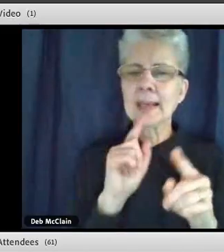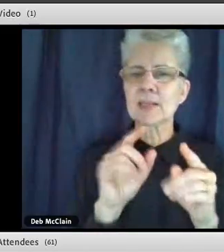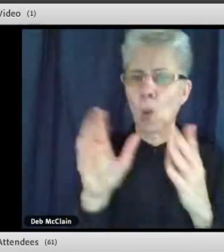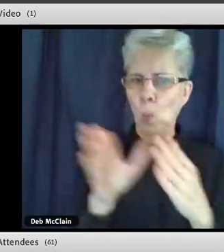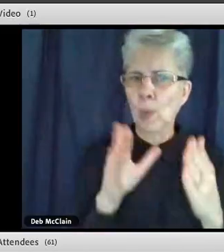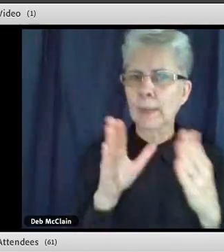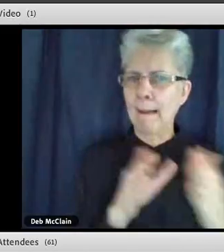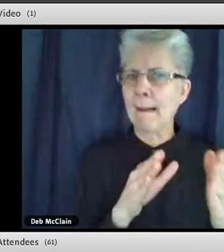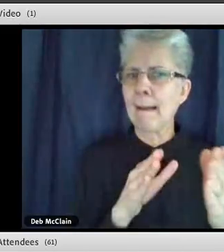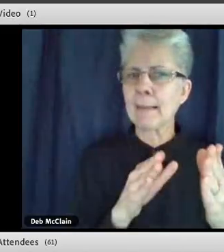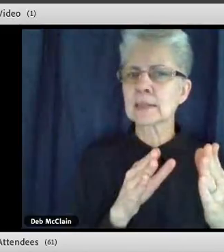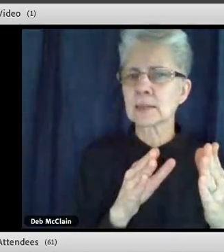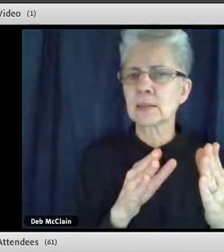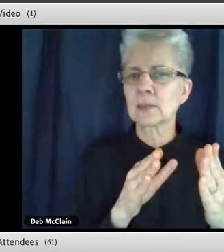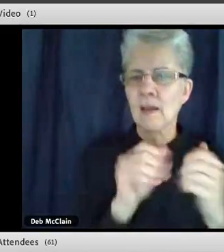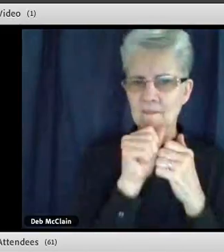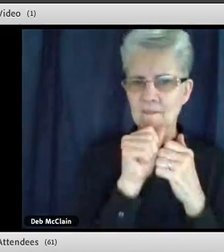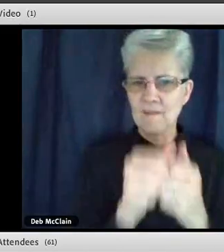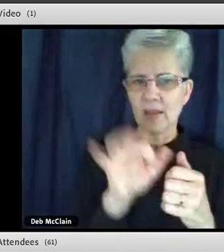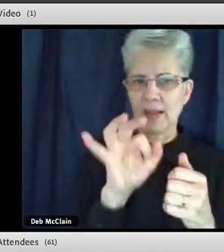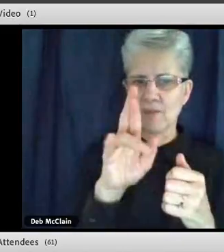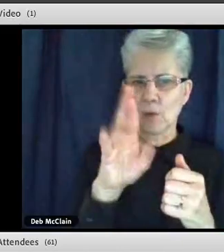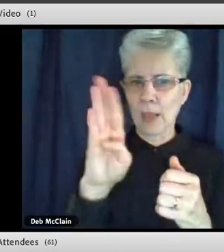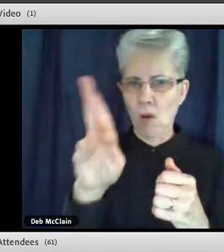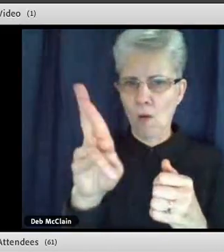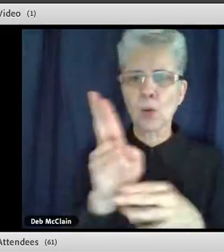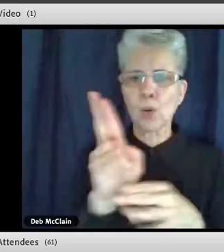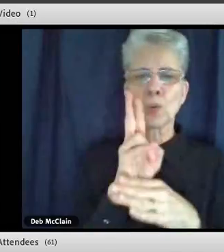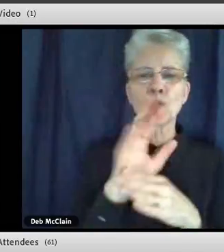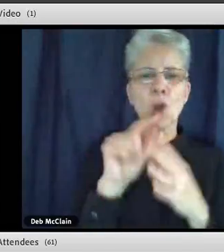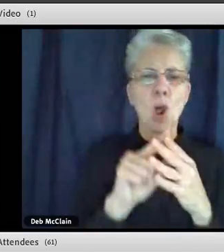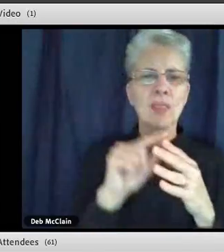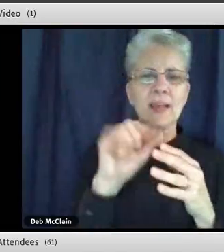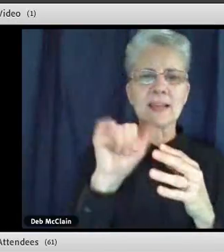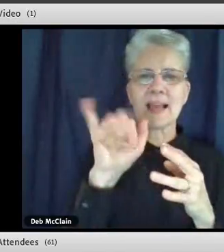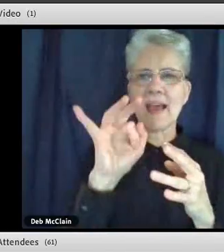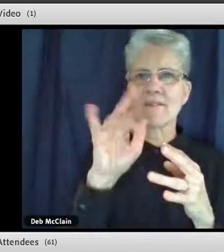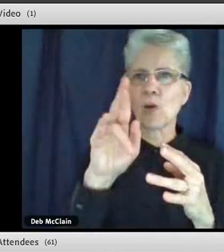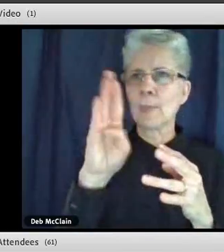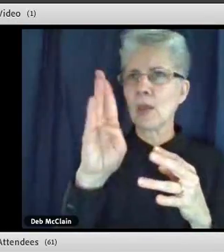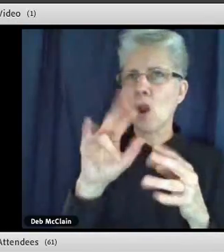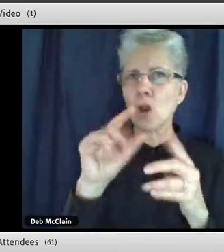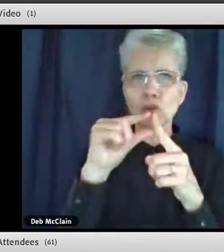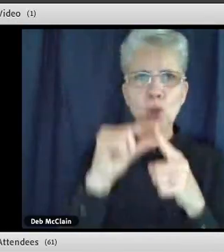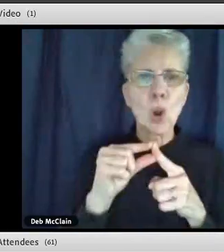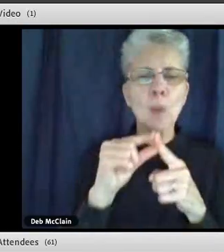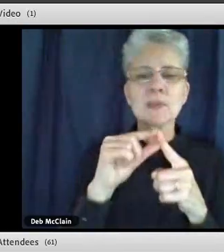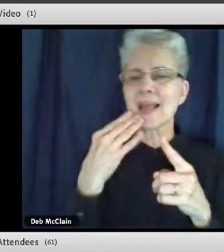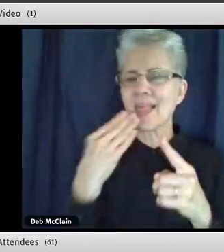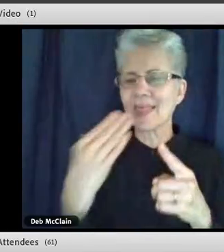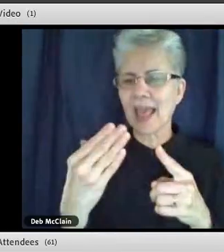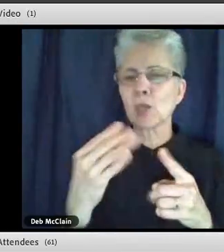organized according to FRBR. It uses all these FRBR terminologies. Cindy, thank you. So to say